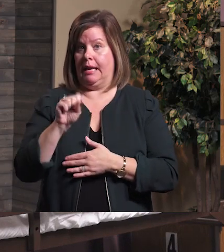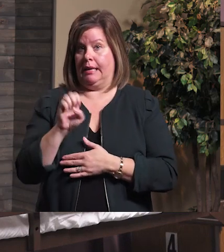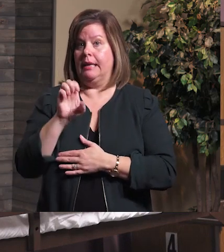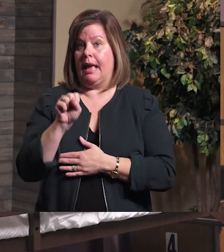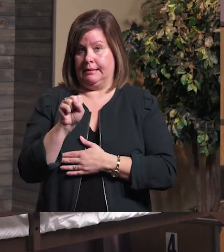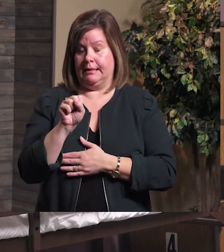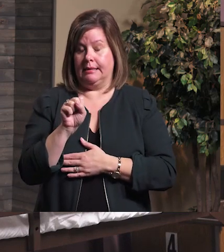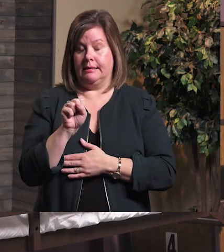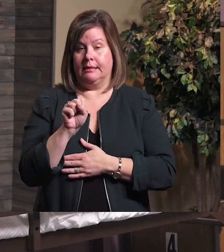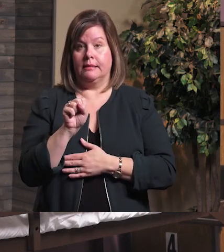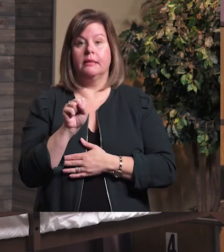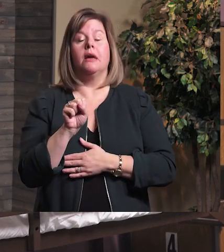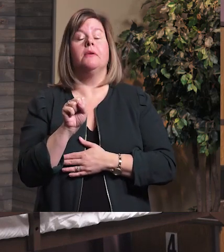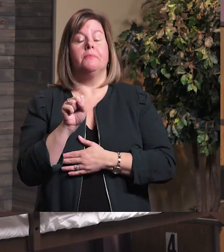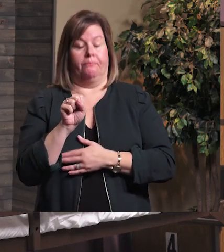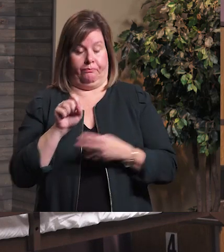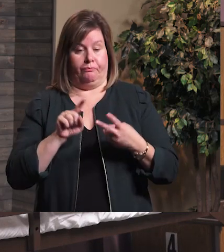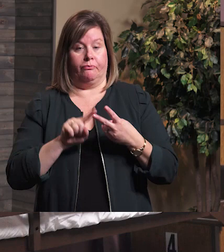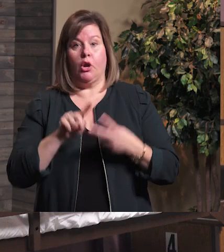cases with